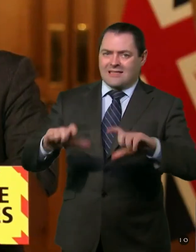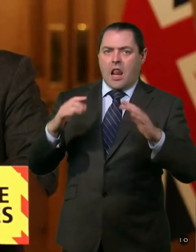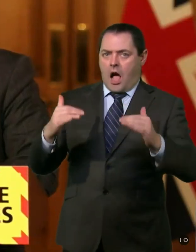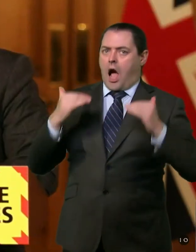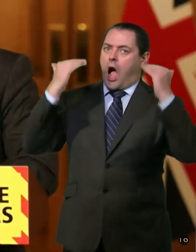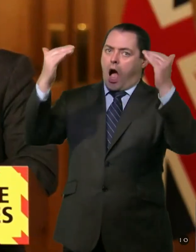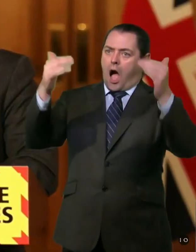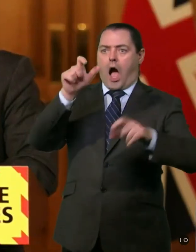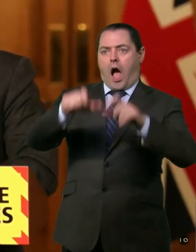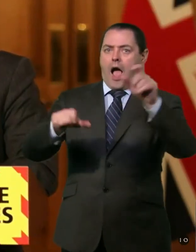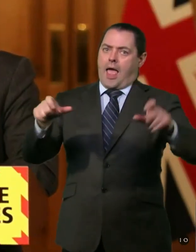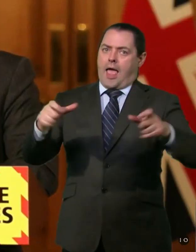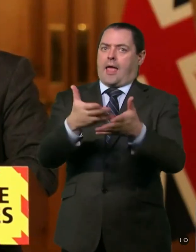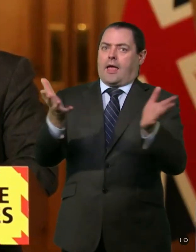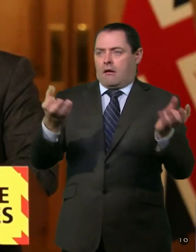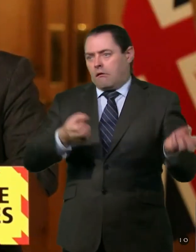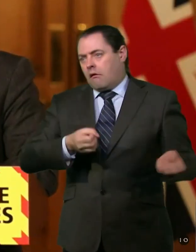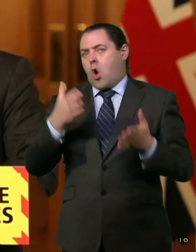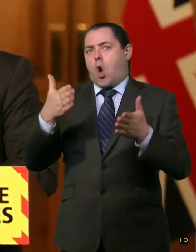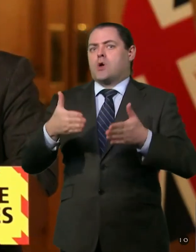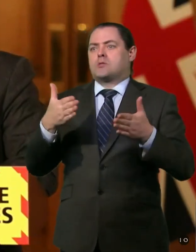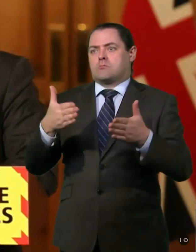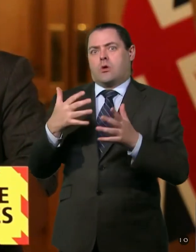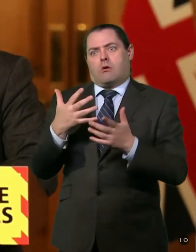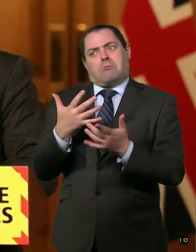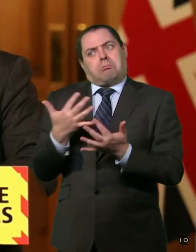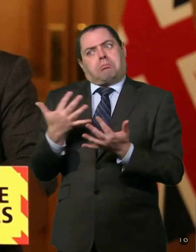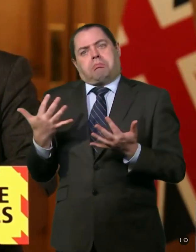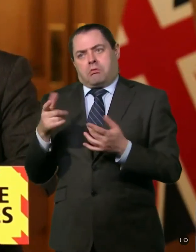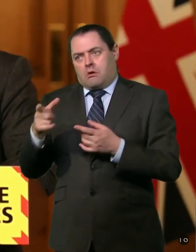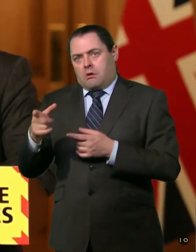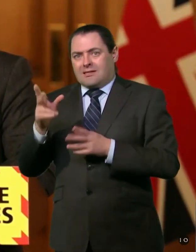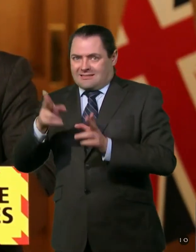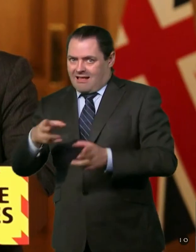very clear. Let's go to Gary from Chester.